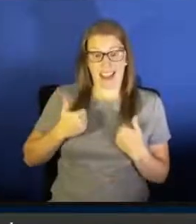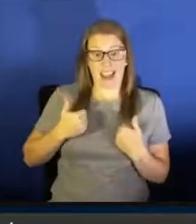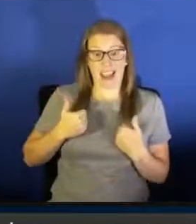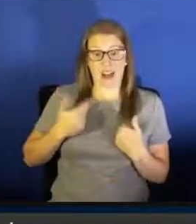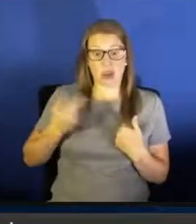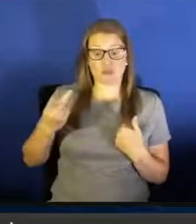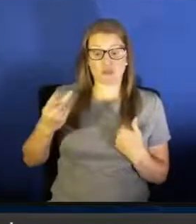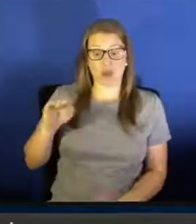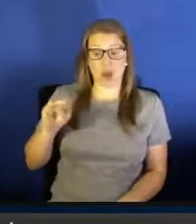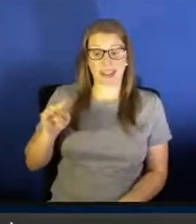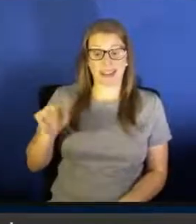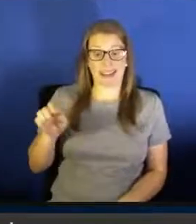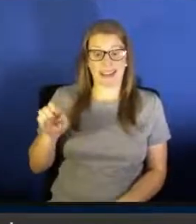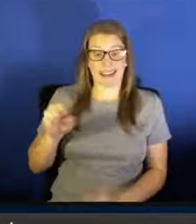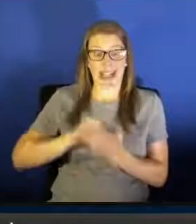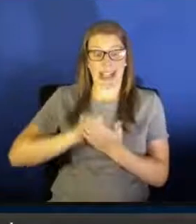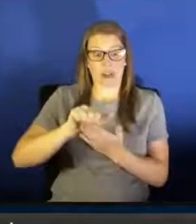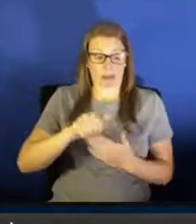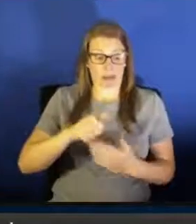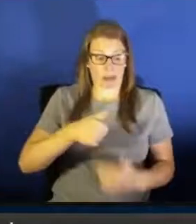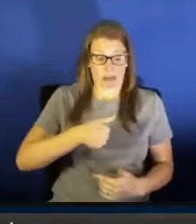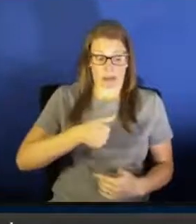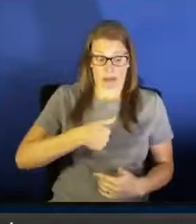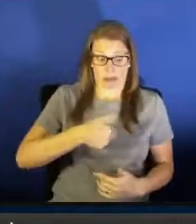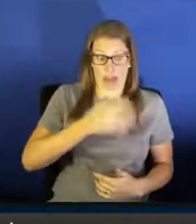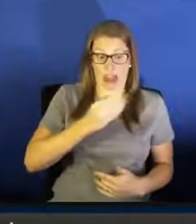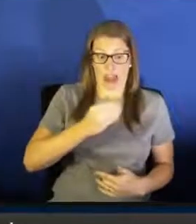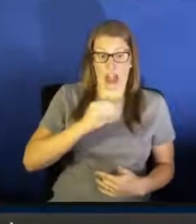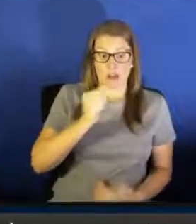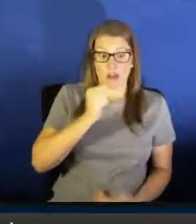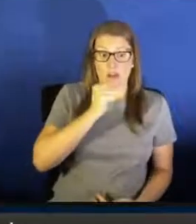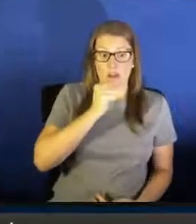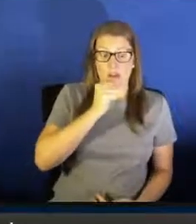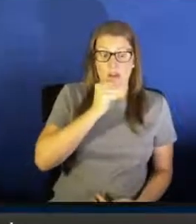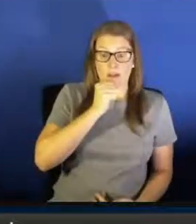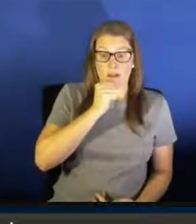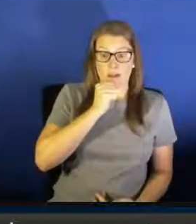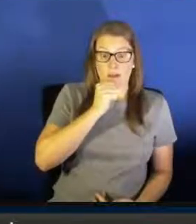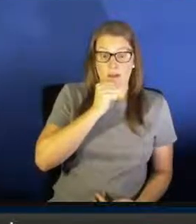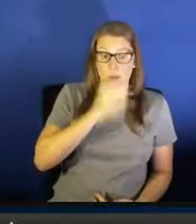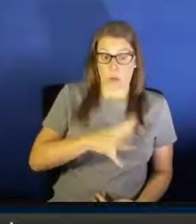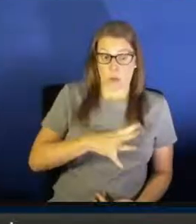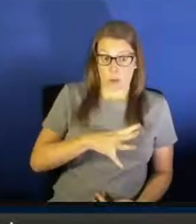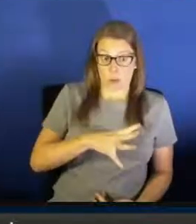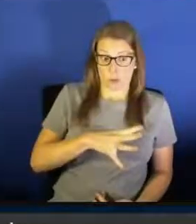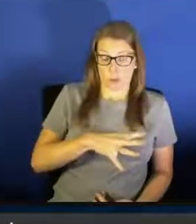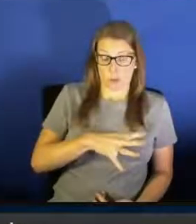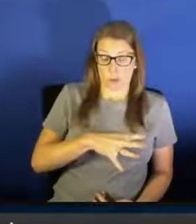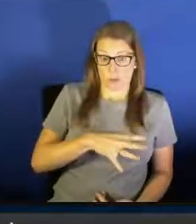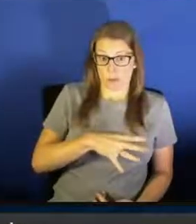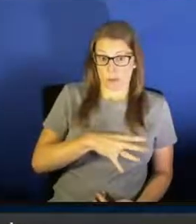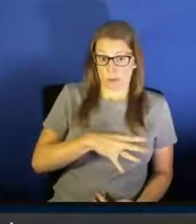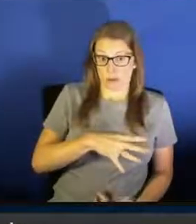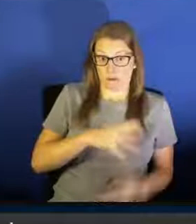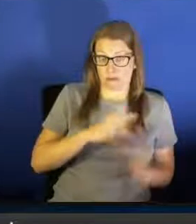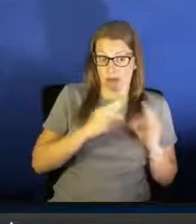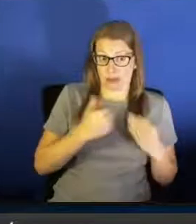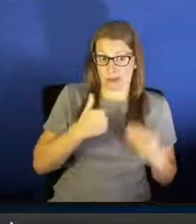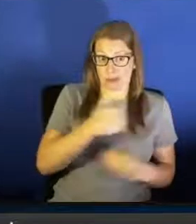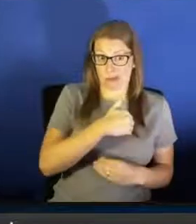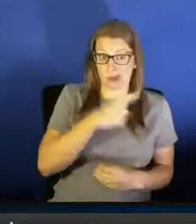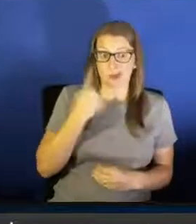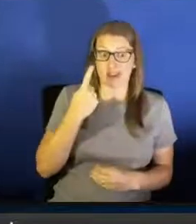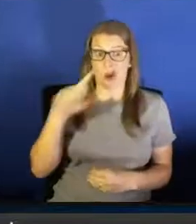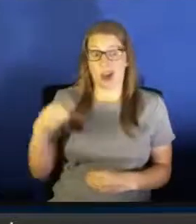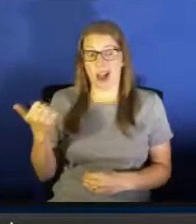Is she and all of her female family members at risk for other cancers? Anything you can add to that? I can